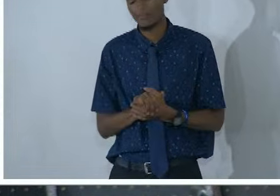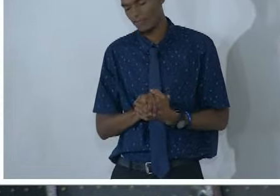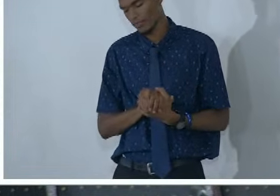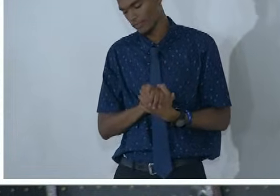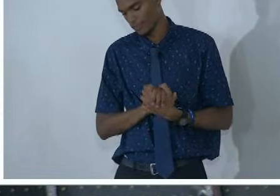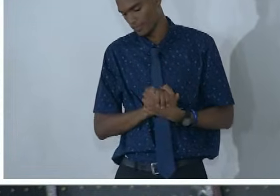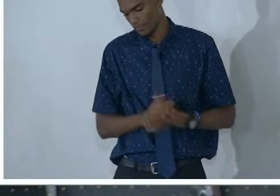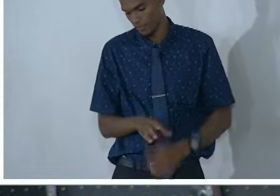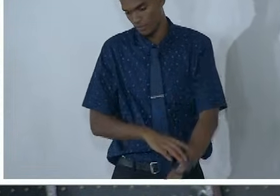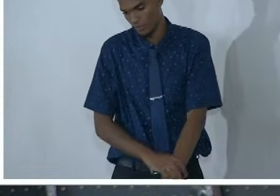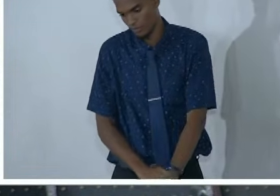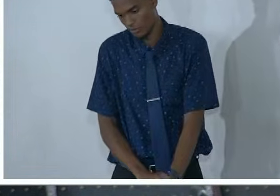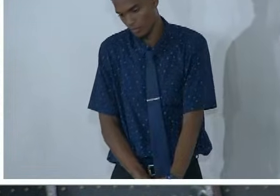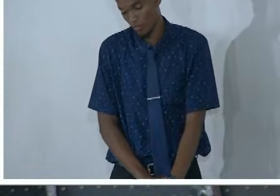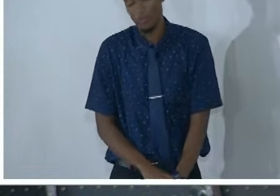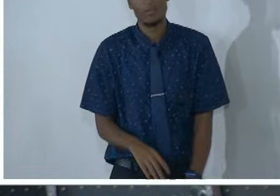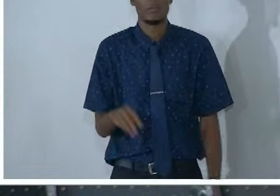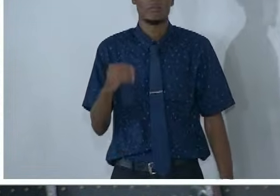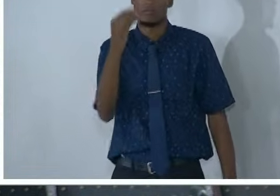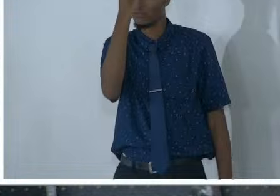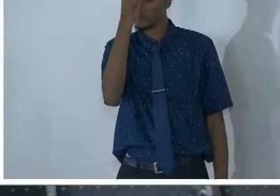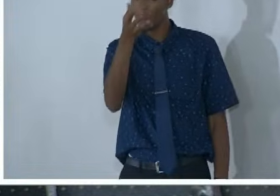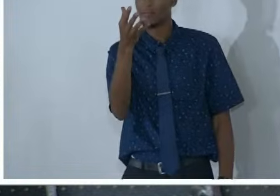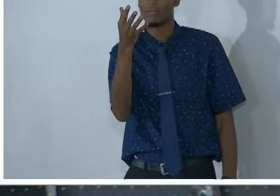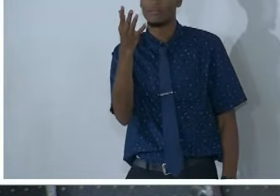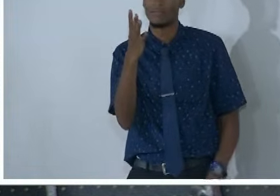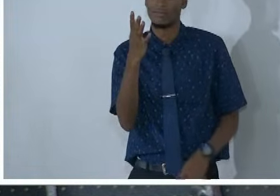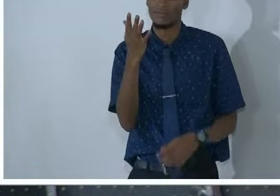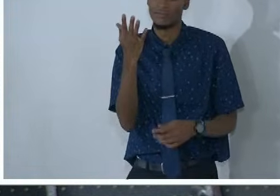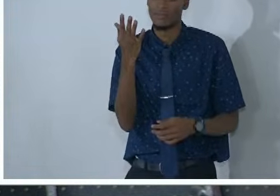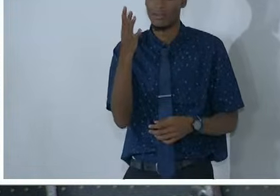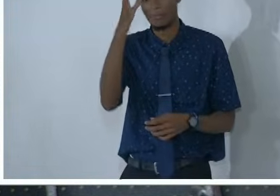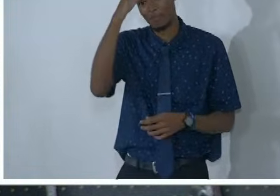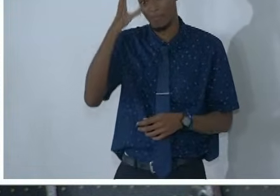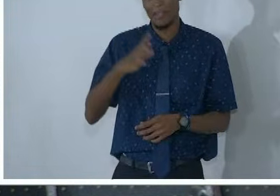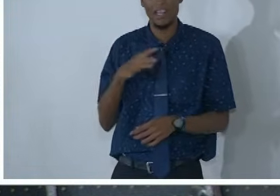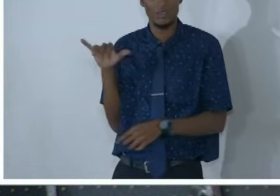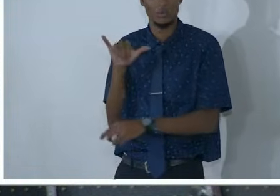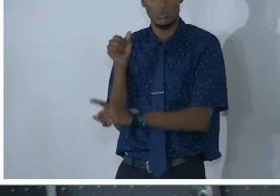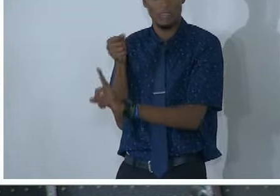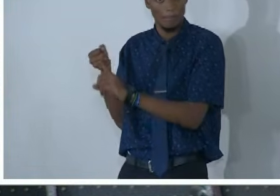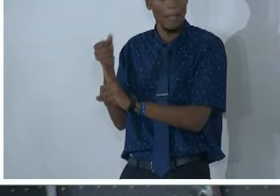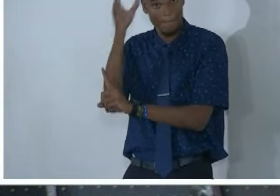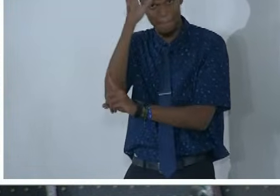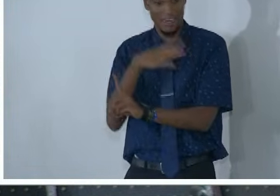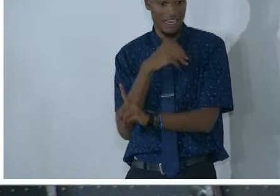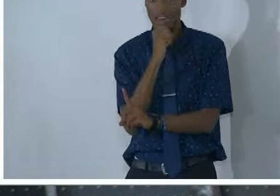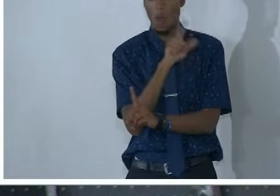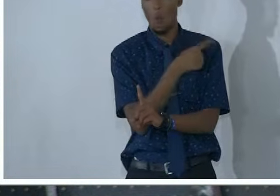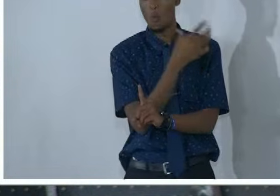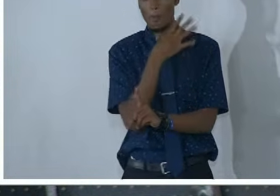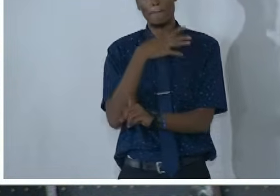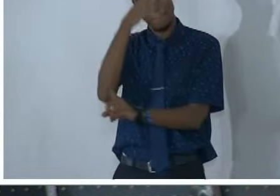men are impacted too. The 2024 survey from the